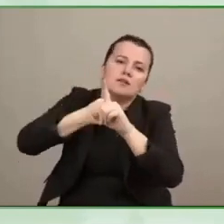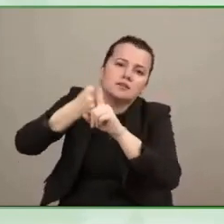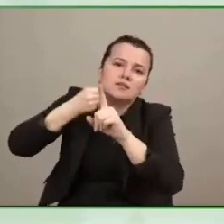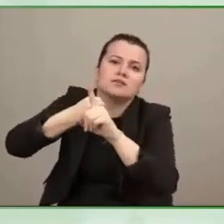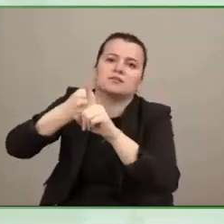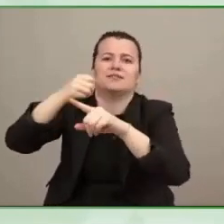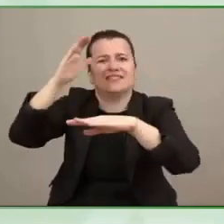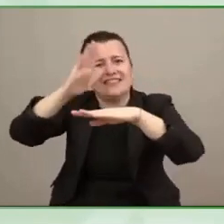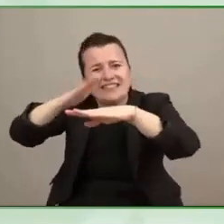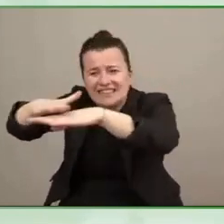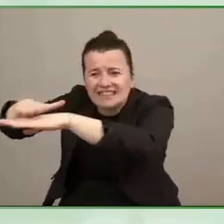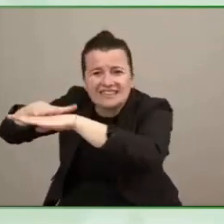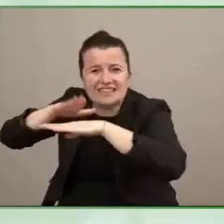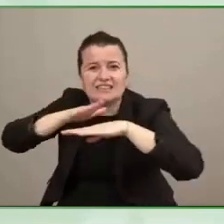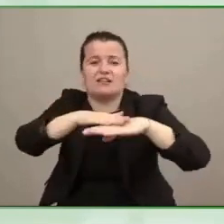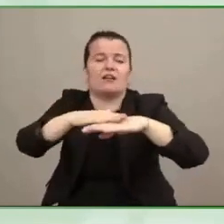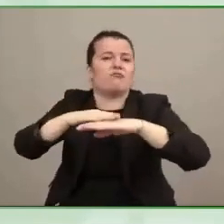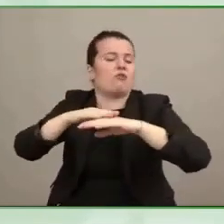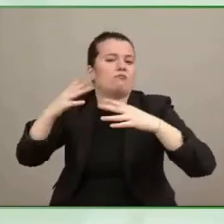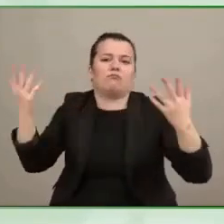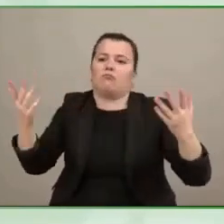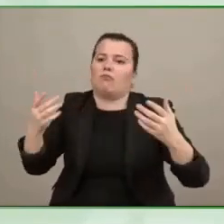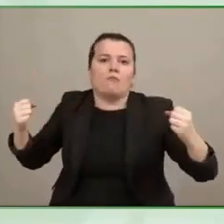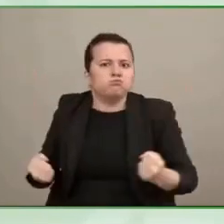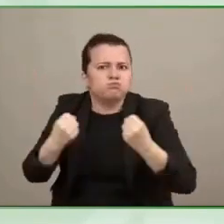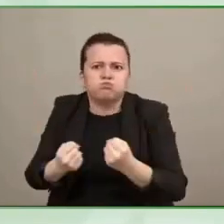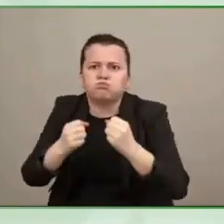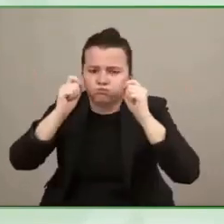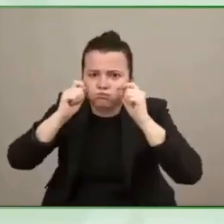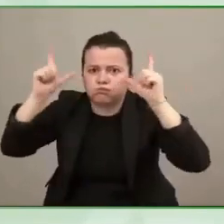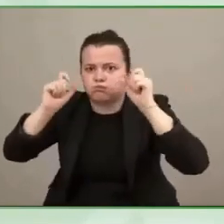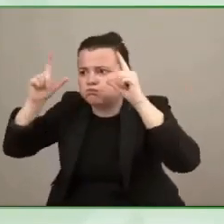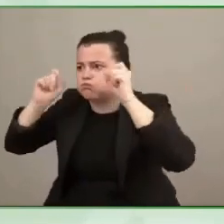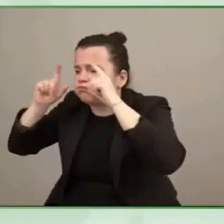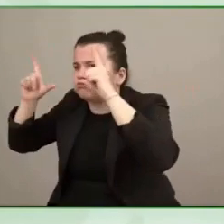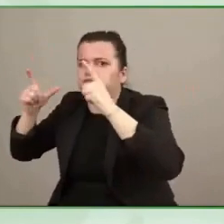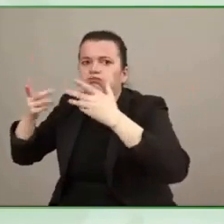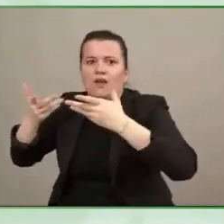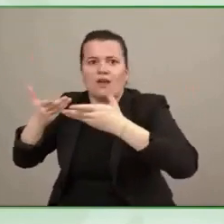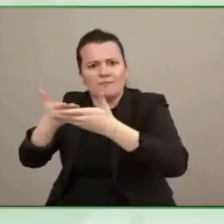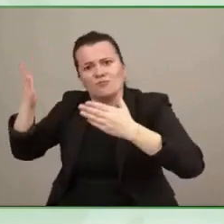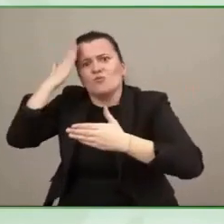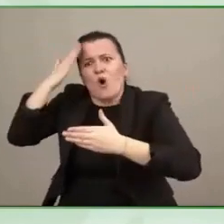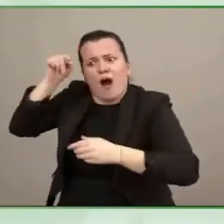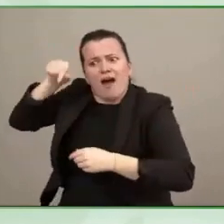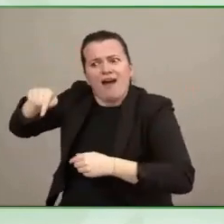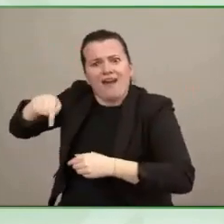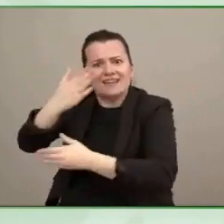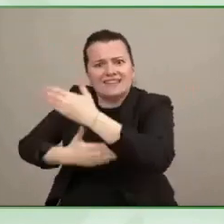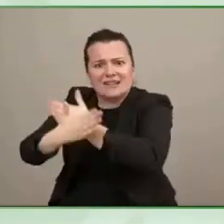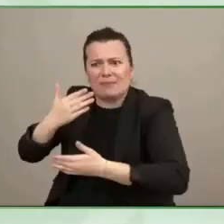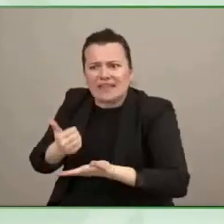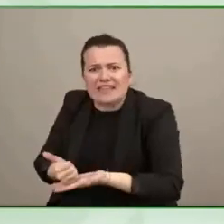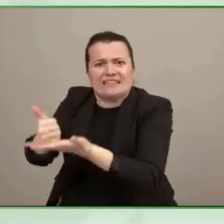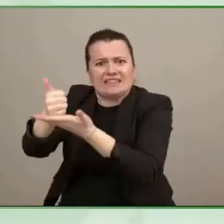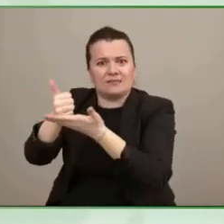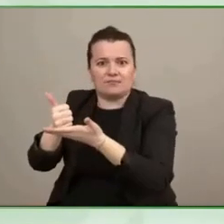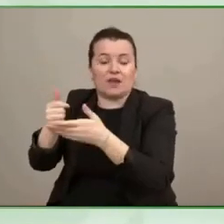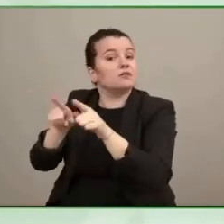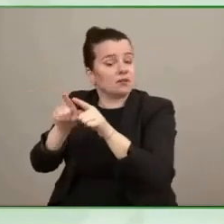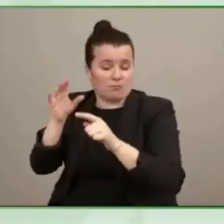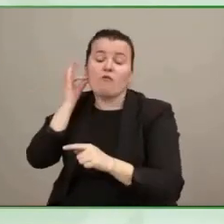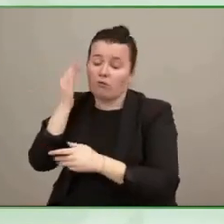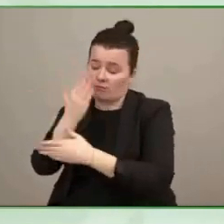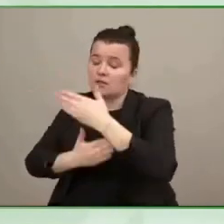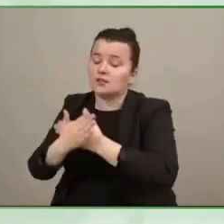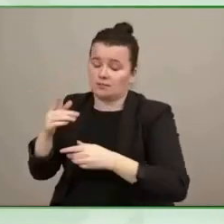awareness activity about issue related to person with disability, especially disabled women.